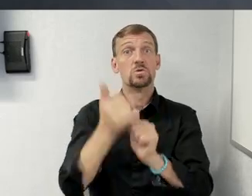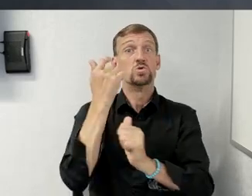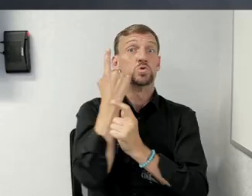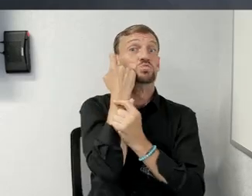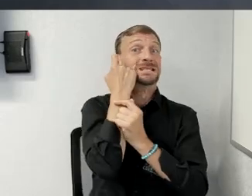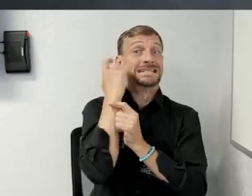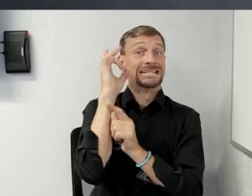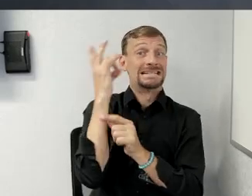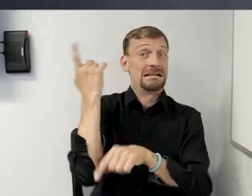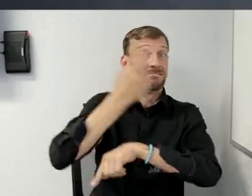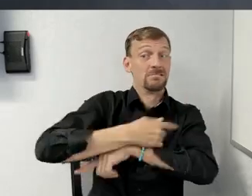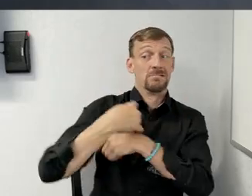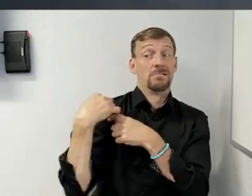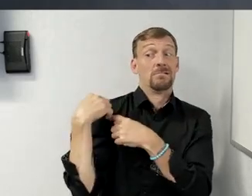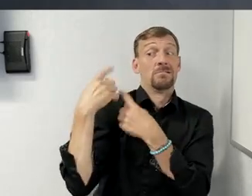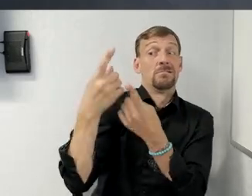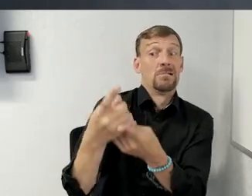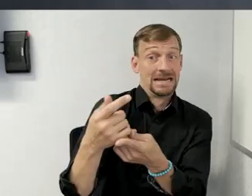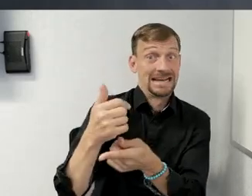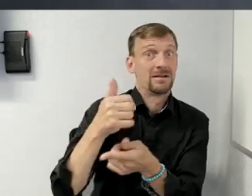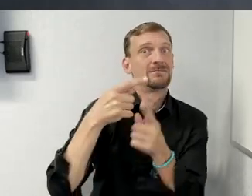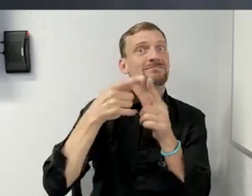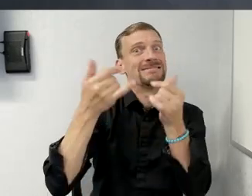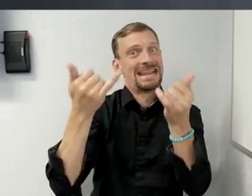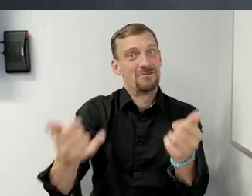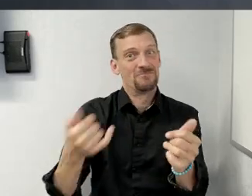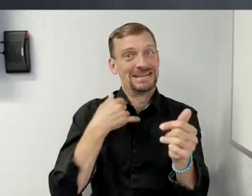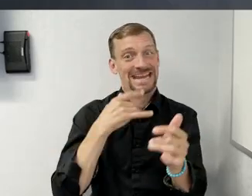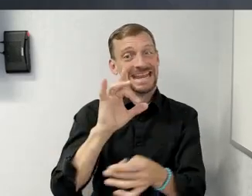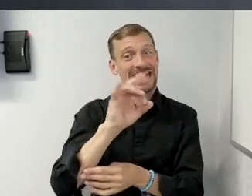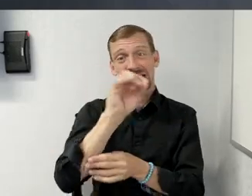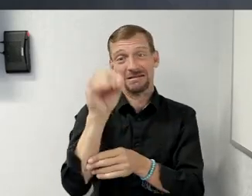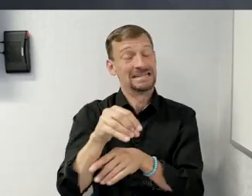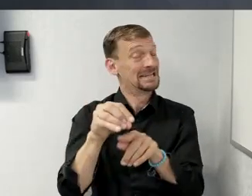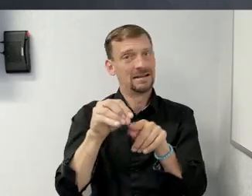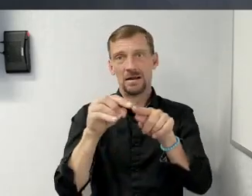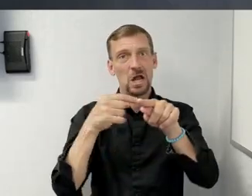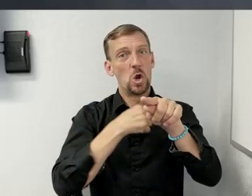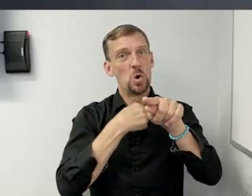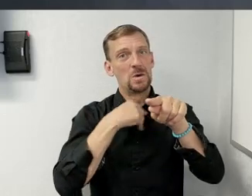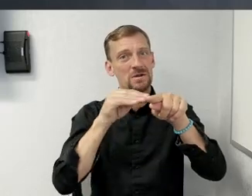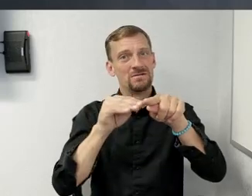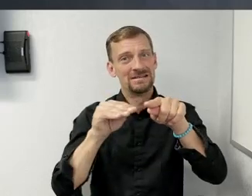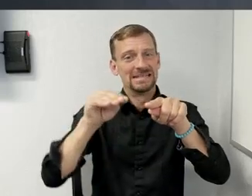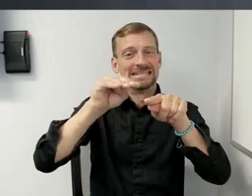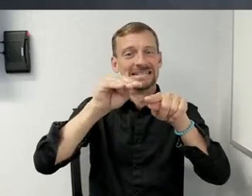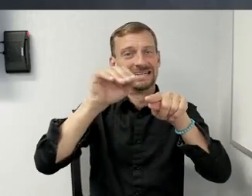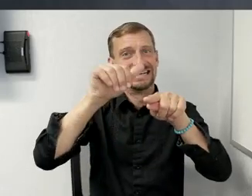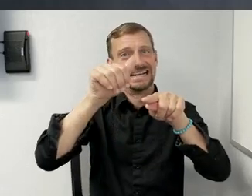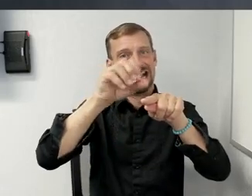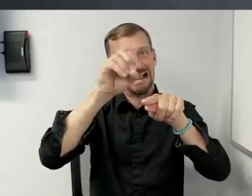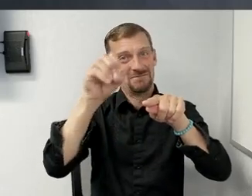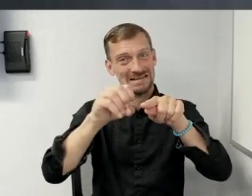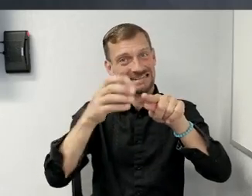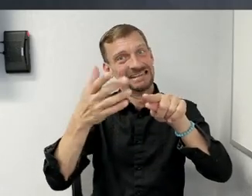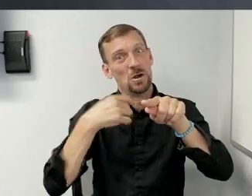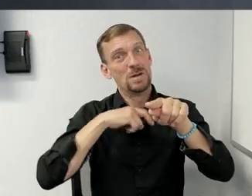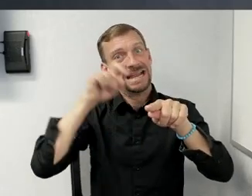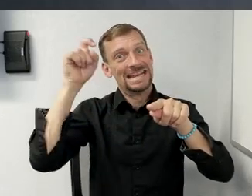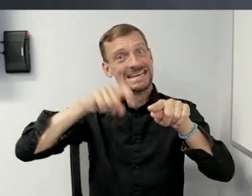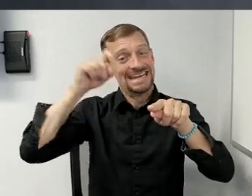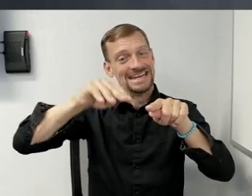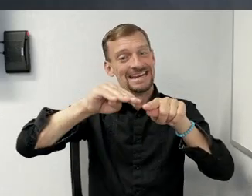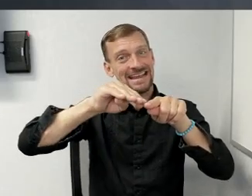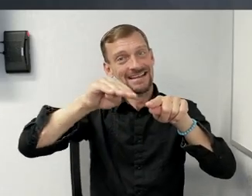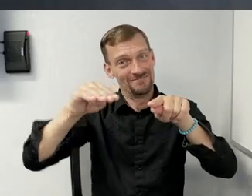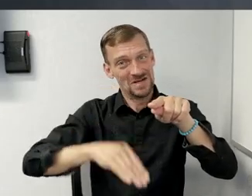So obviously, we're running a little bit high on that metric at 10% versus being below 8%. But I think a lot of